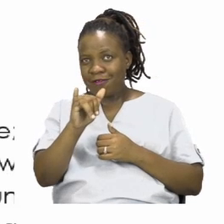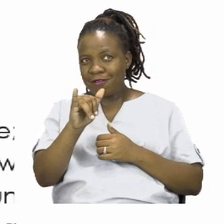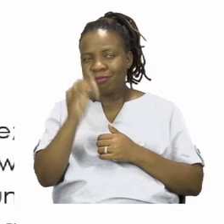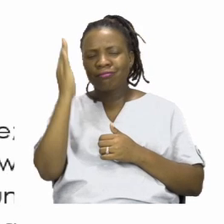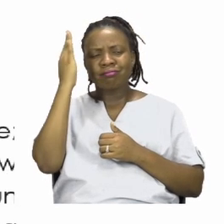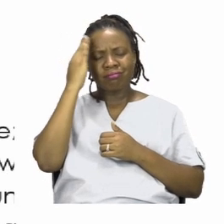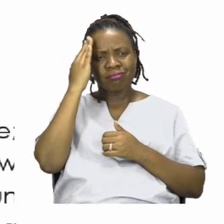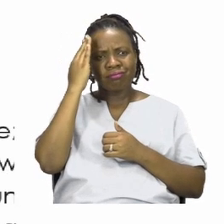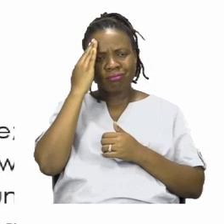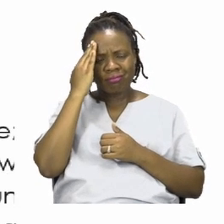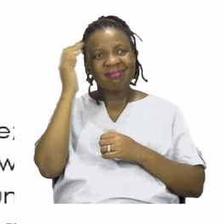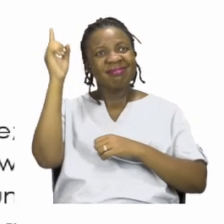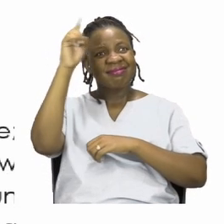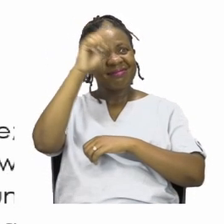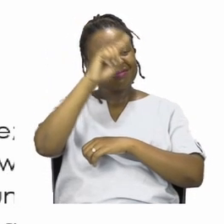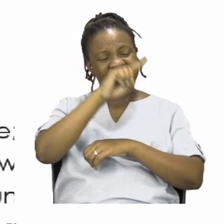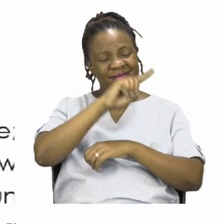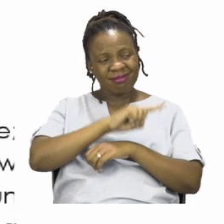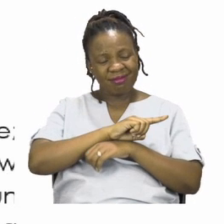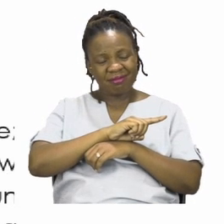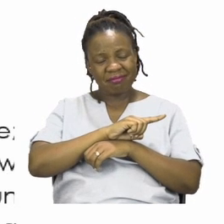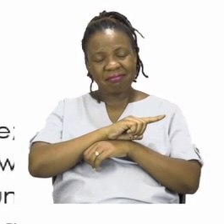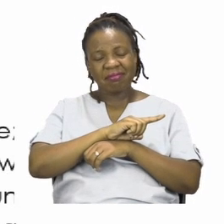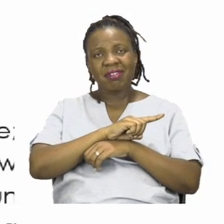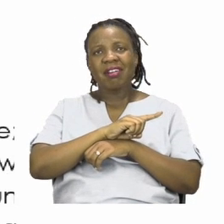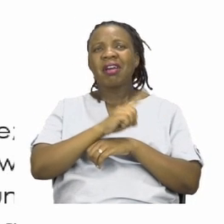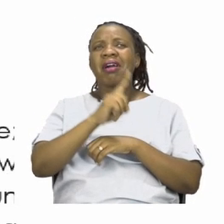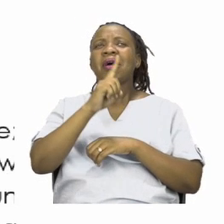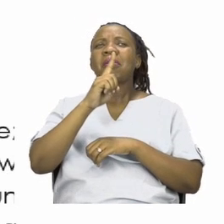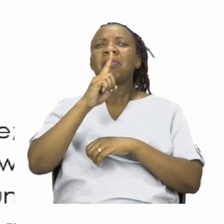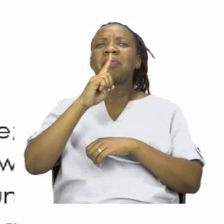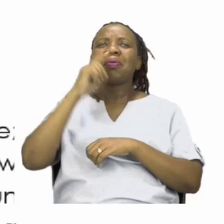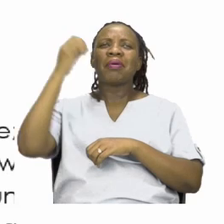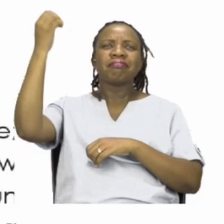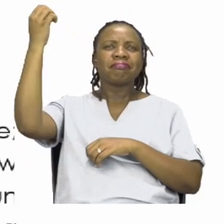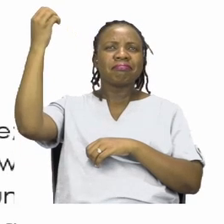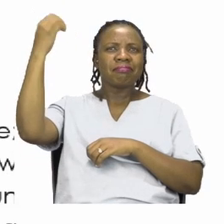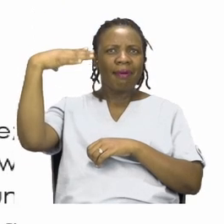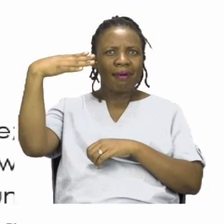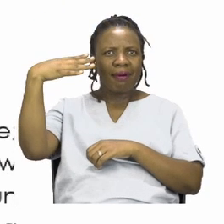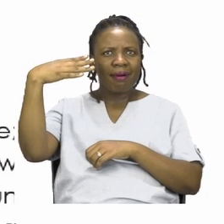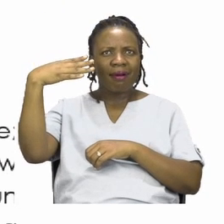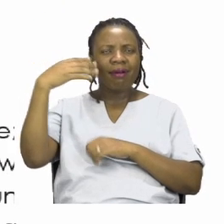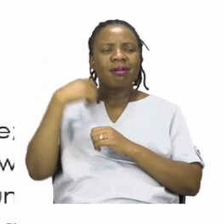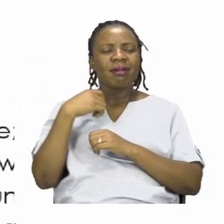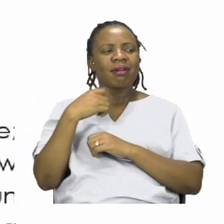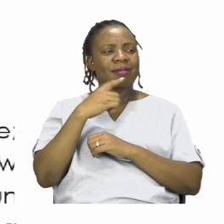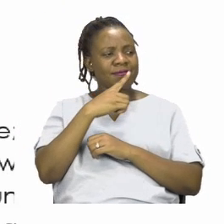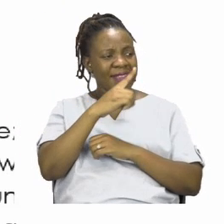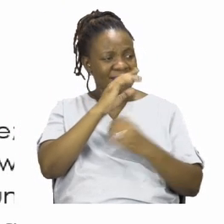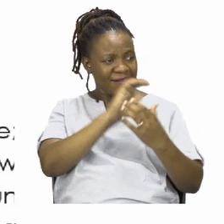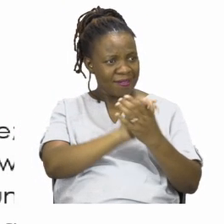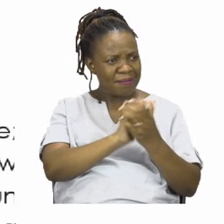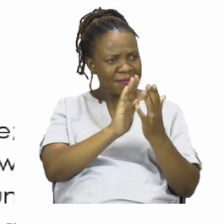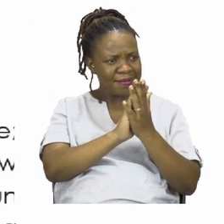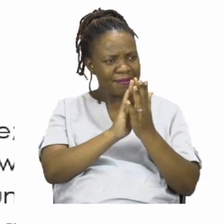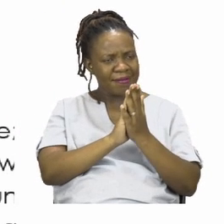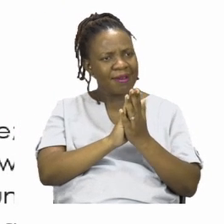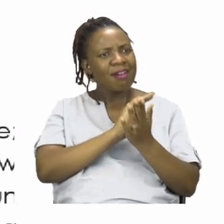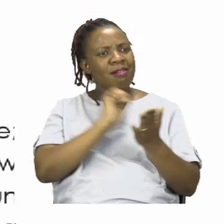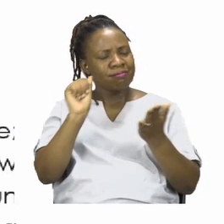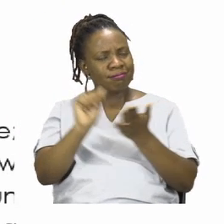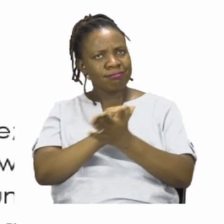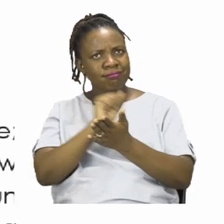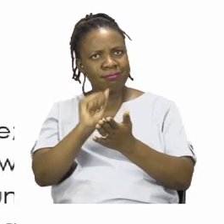day. So he said to his friends, "Let's run and we'll have some fun